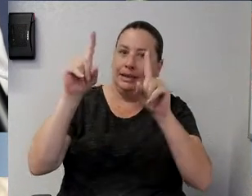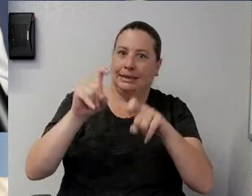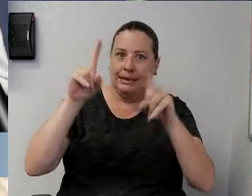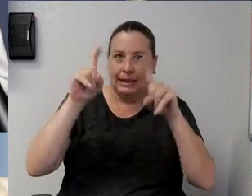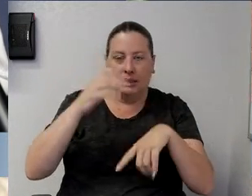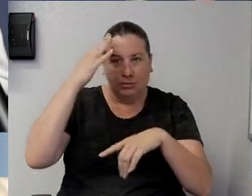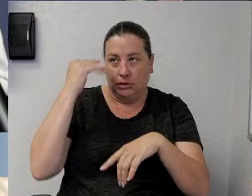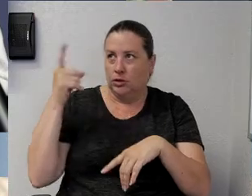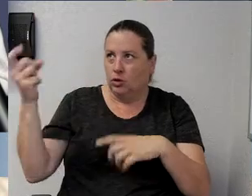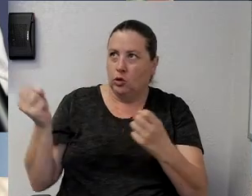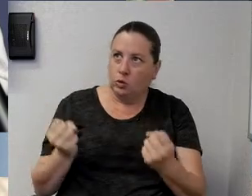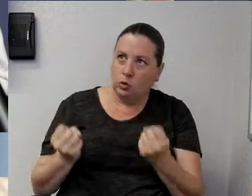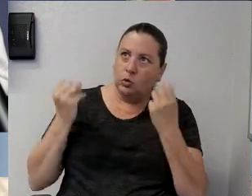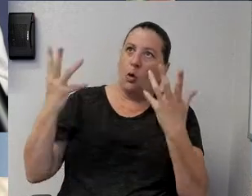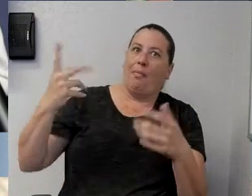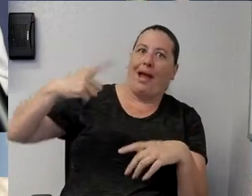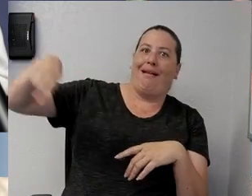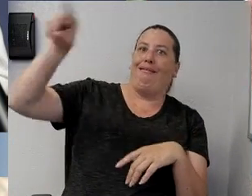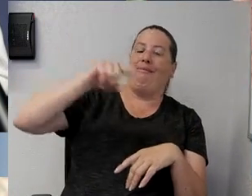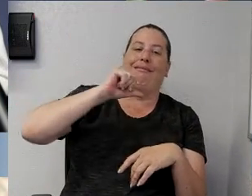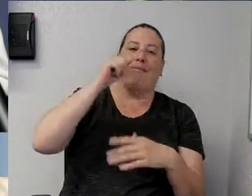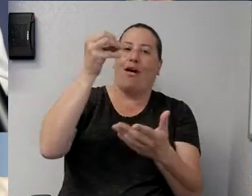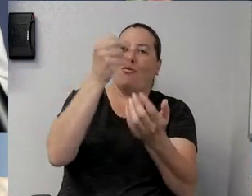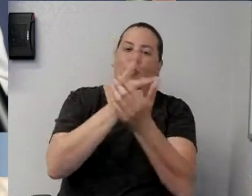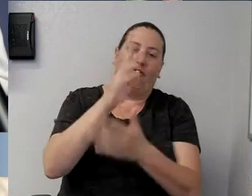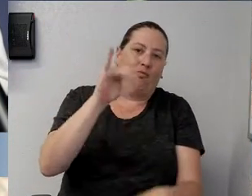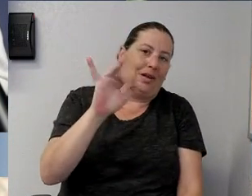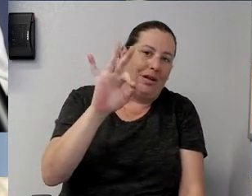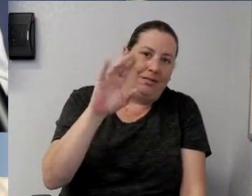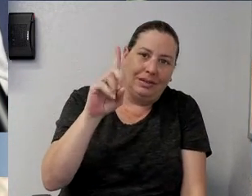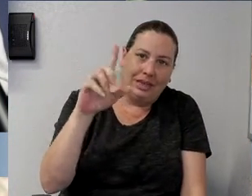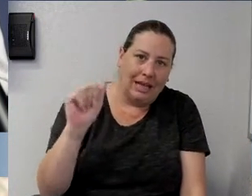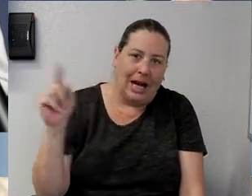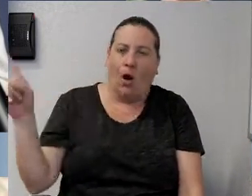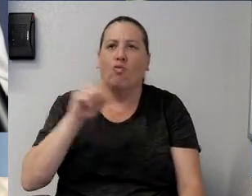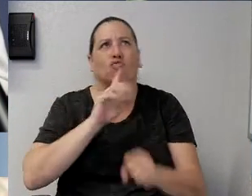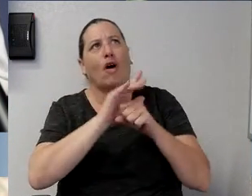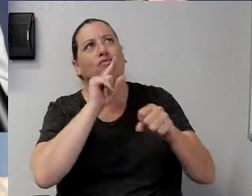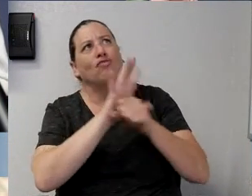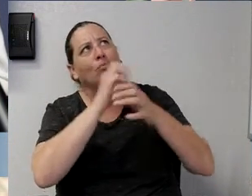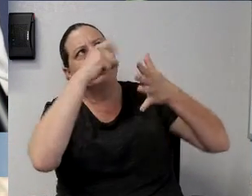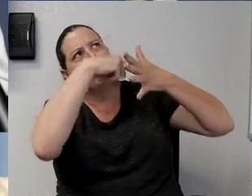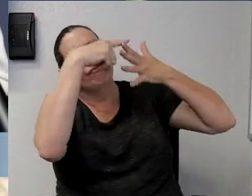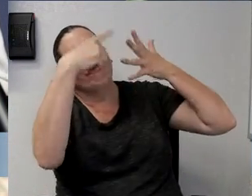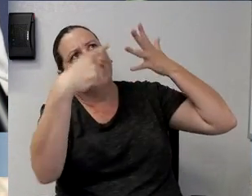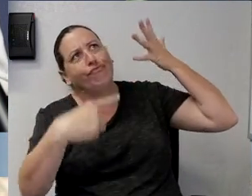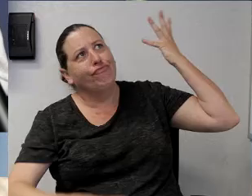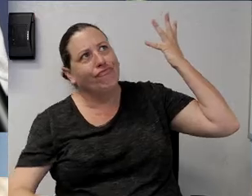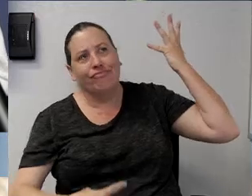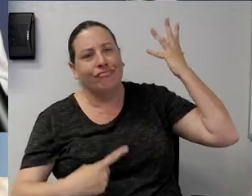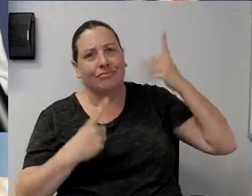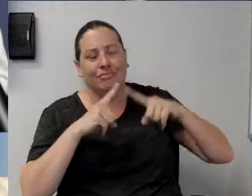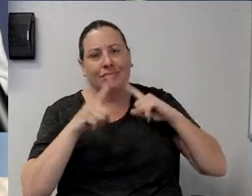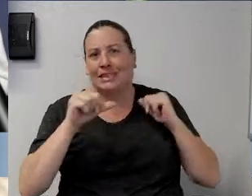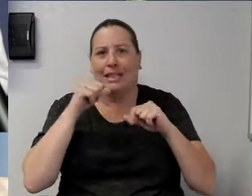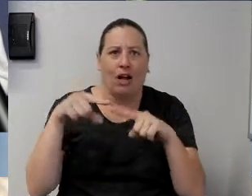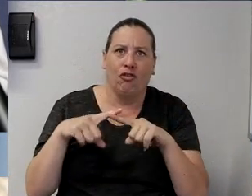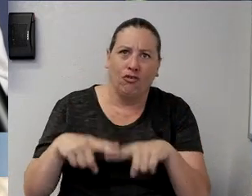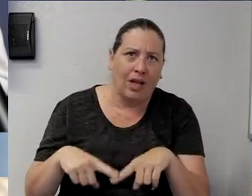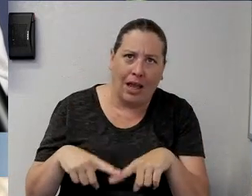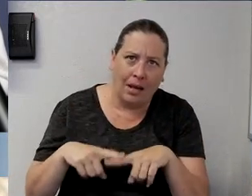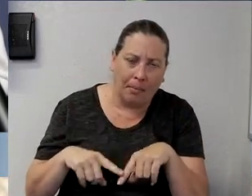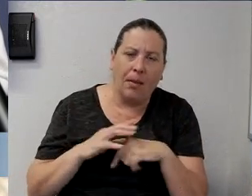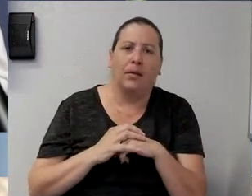there that have not been approved by the FDA. They're promising all these things, and they just aren't reliable. So this